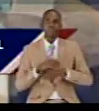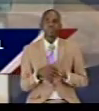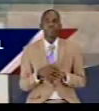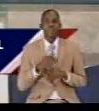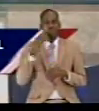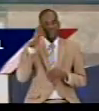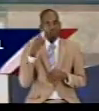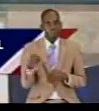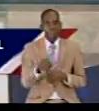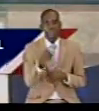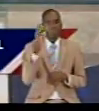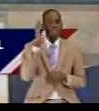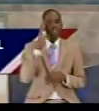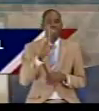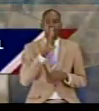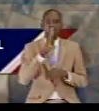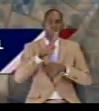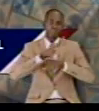Tell me.